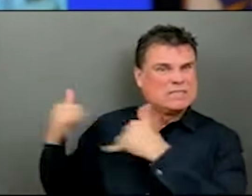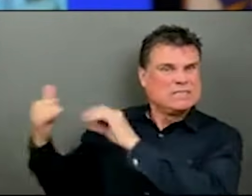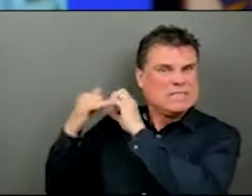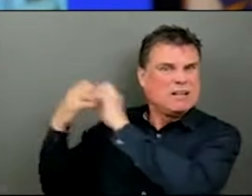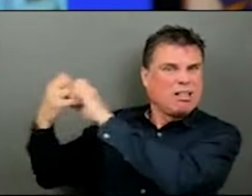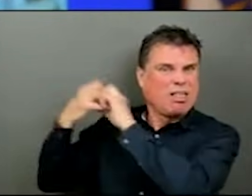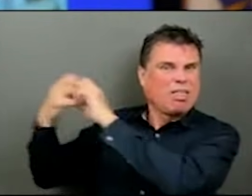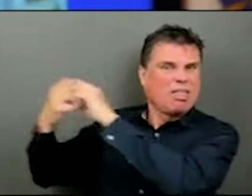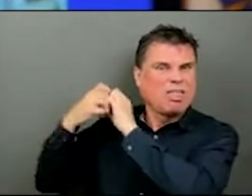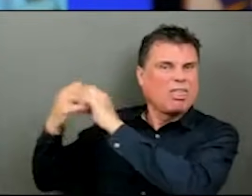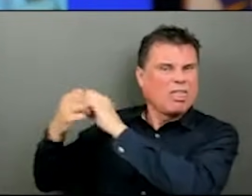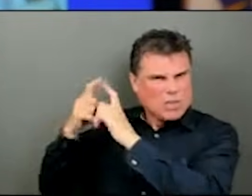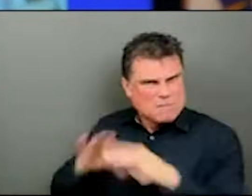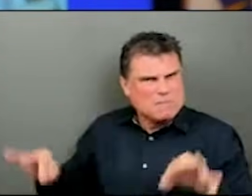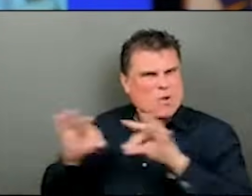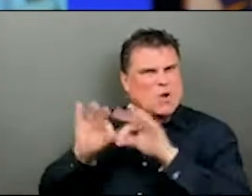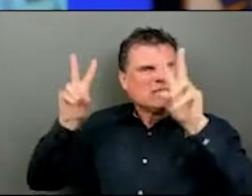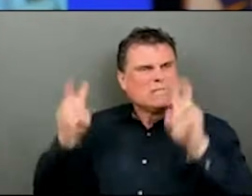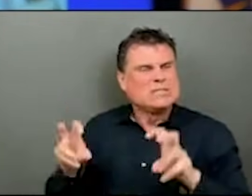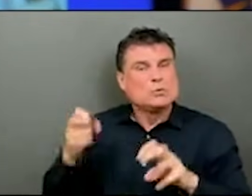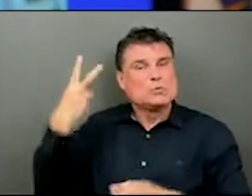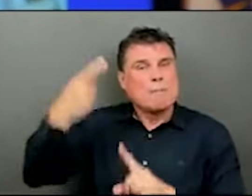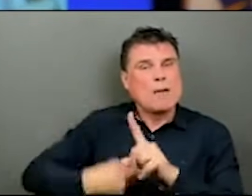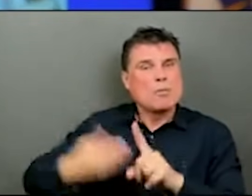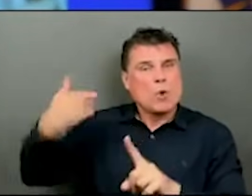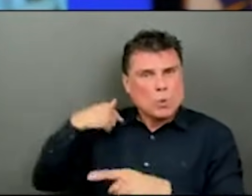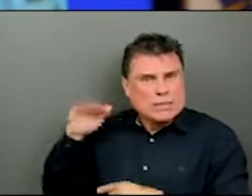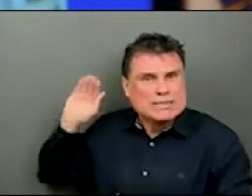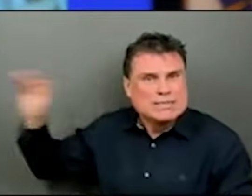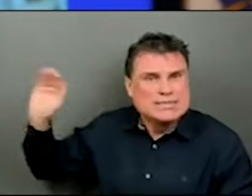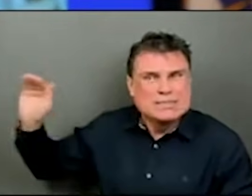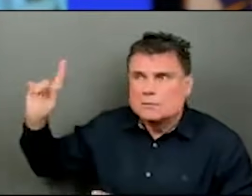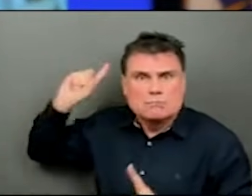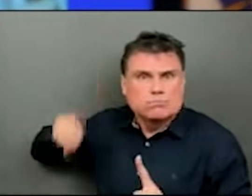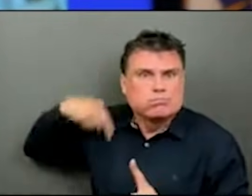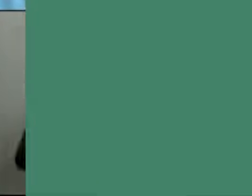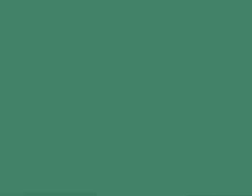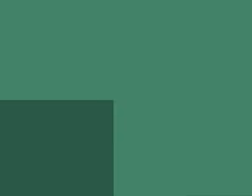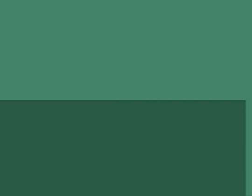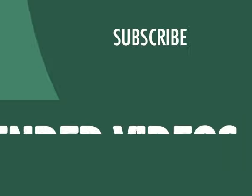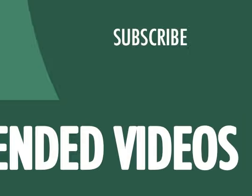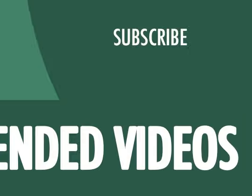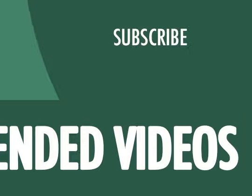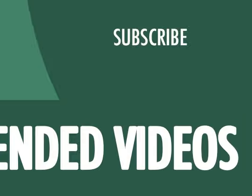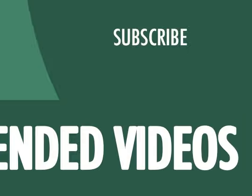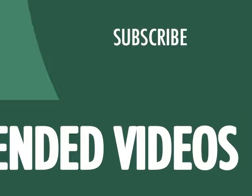months ago, and we're still talking about it. That disappoints me. And I know it disappoints British Columbians as well.